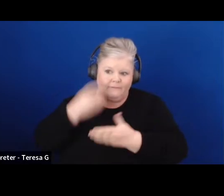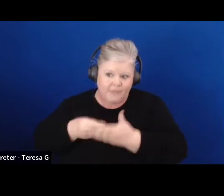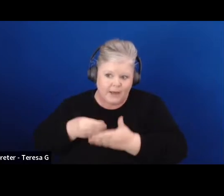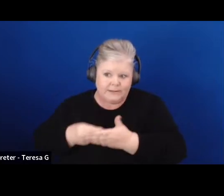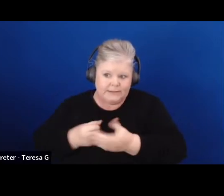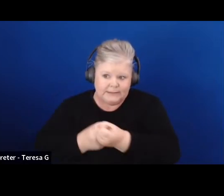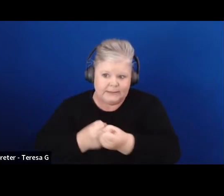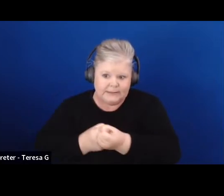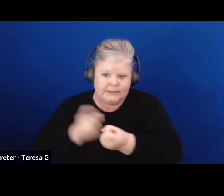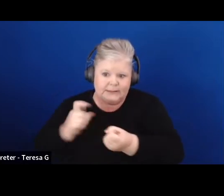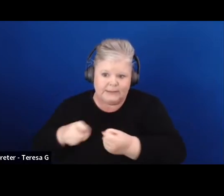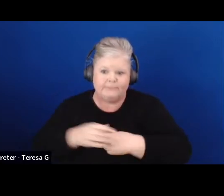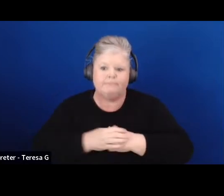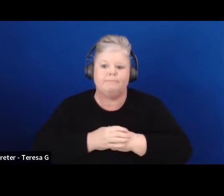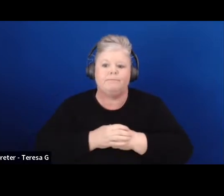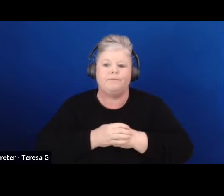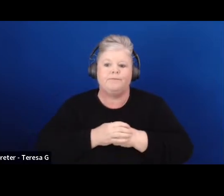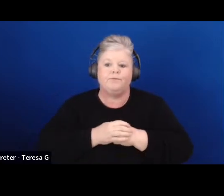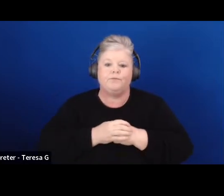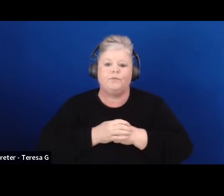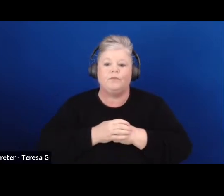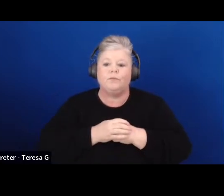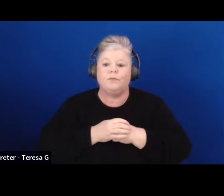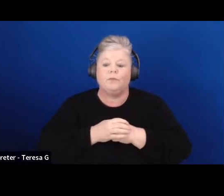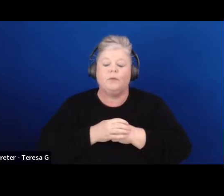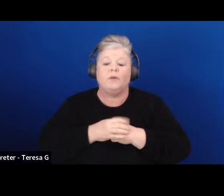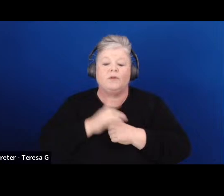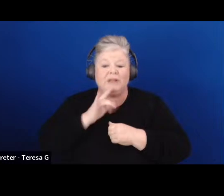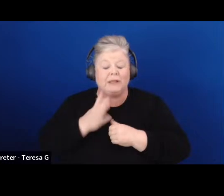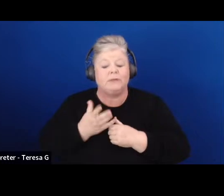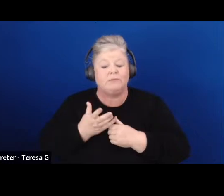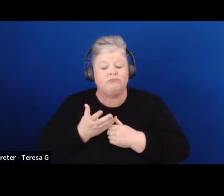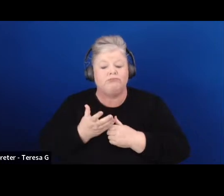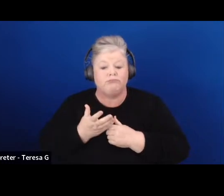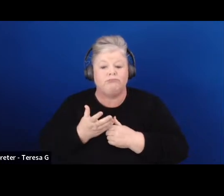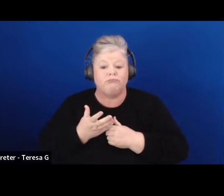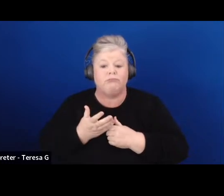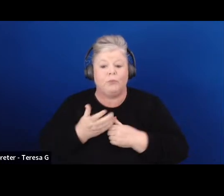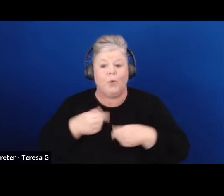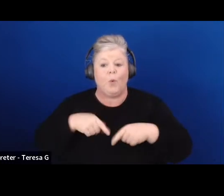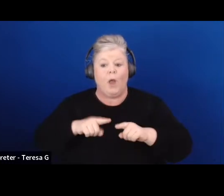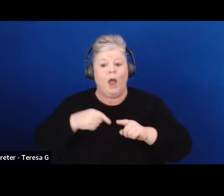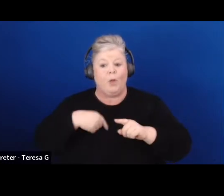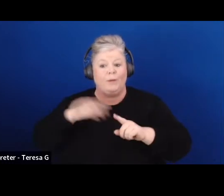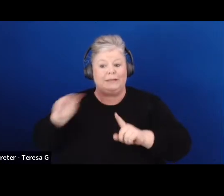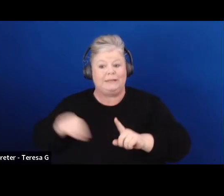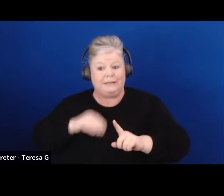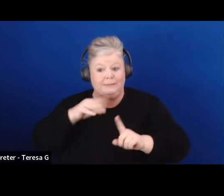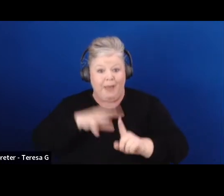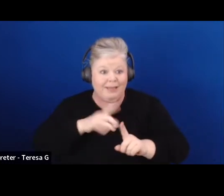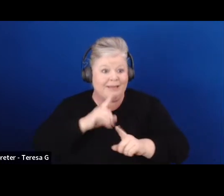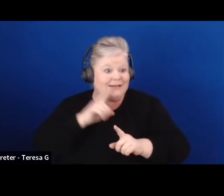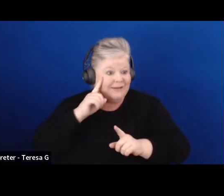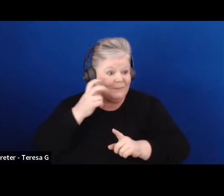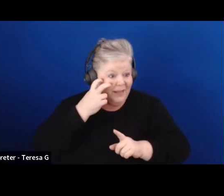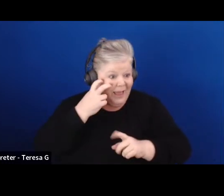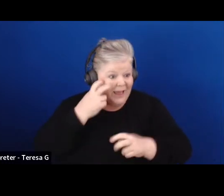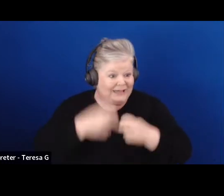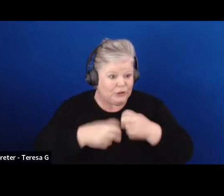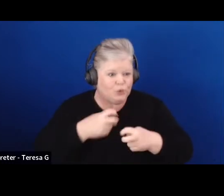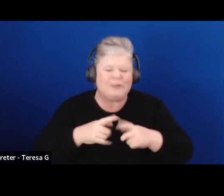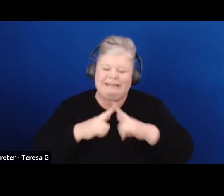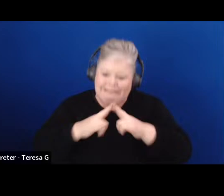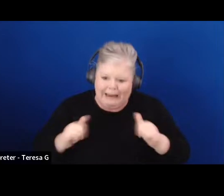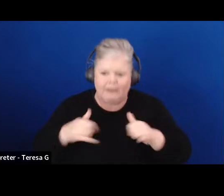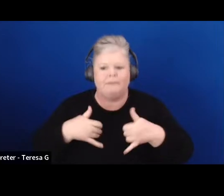and its importance. And so having that, while we spotlight the deafblind issues, we are also talking about